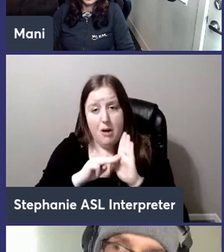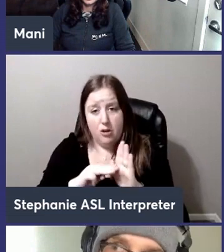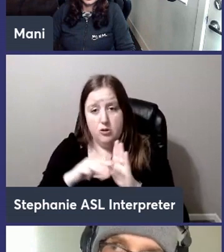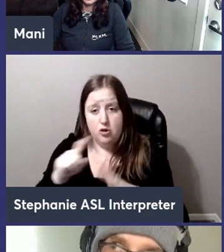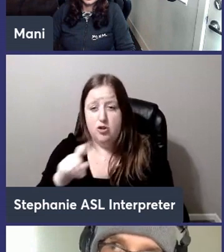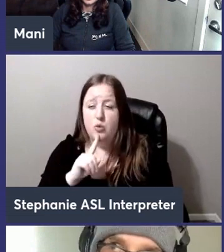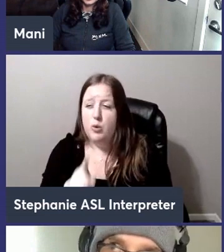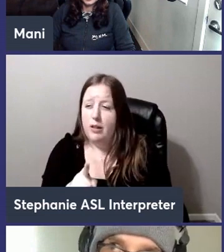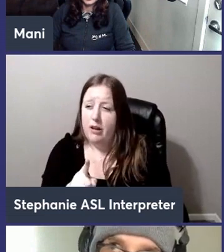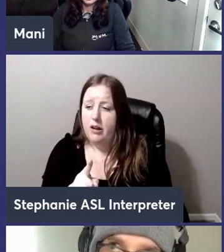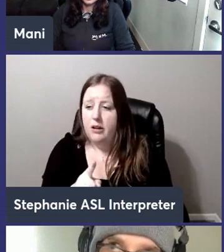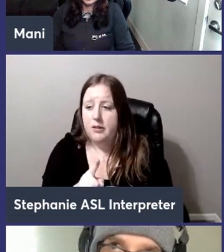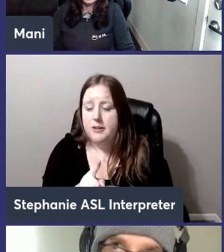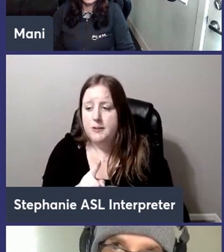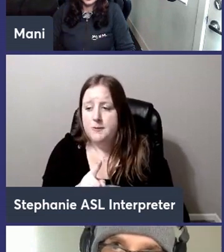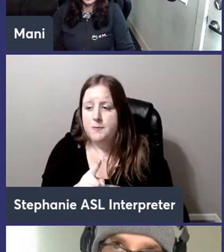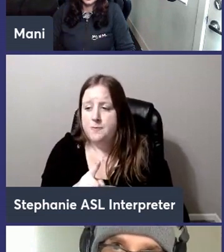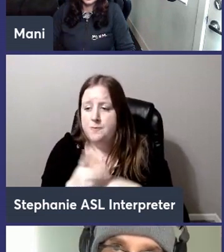really